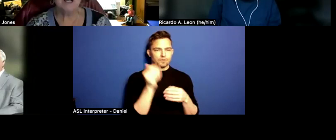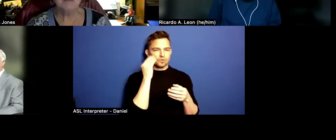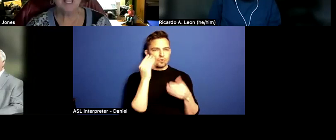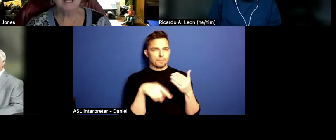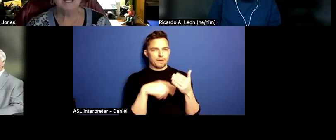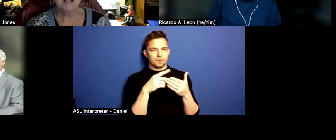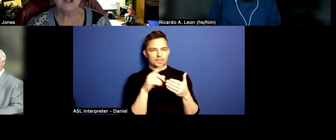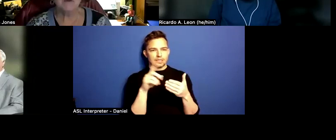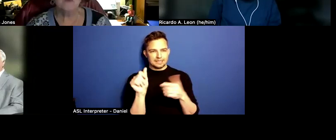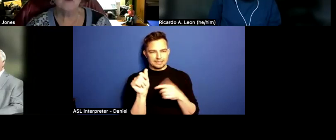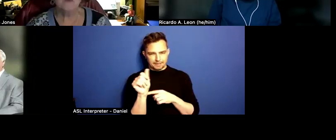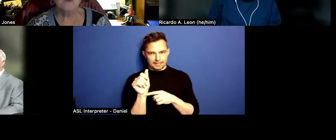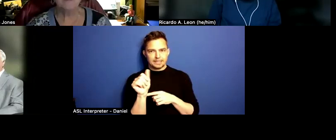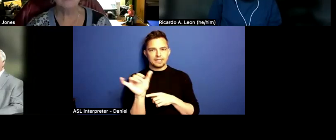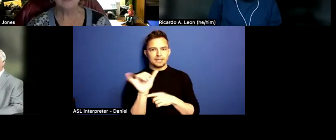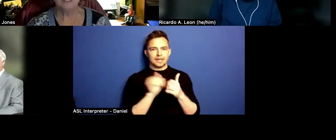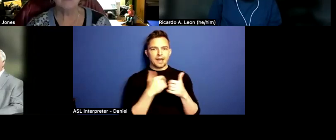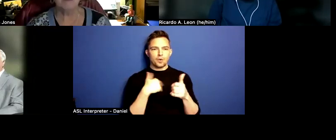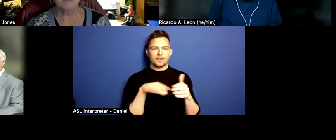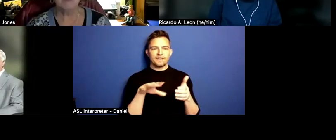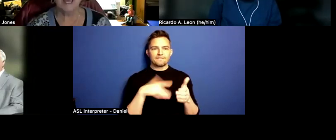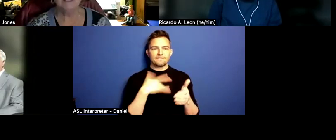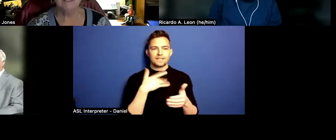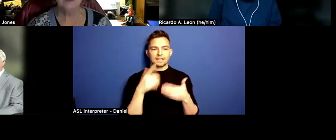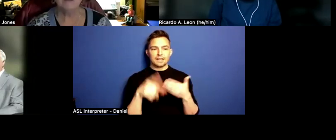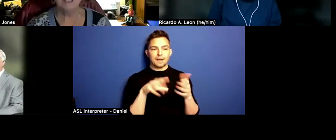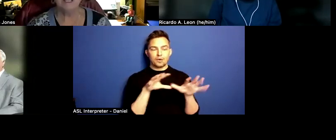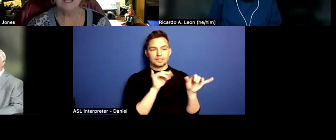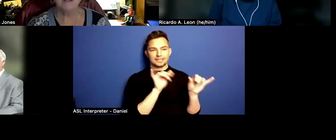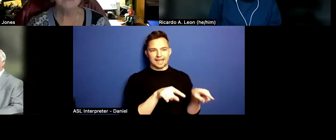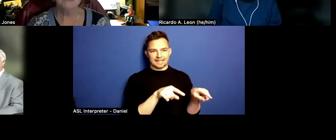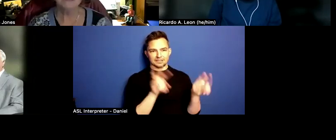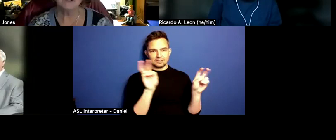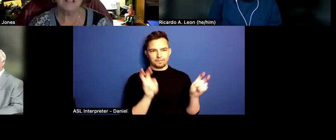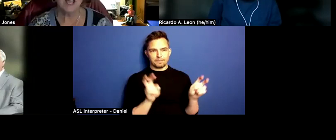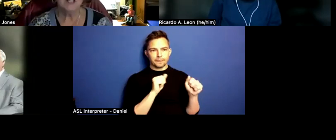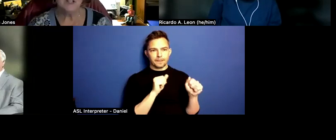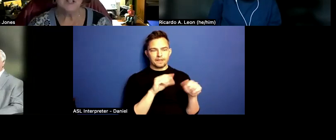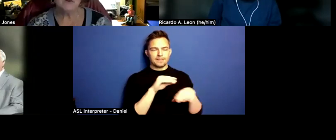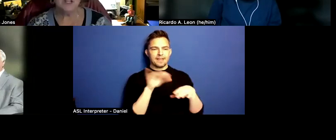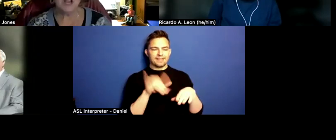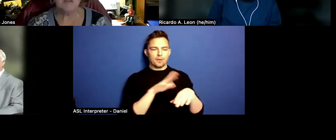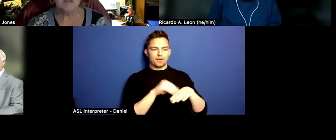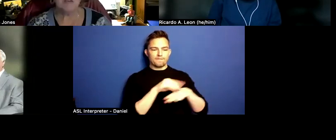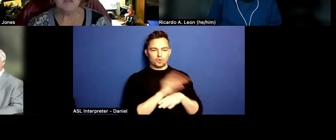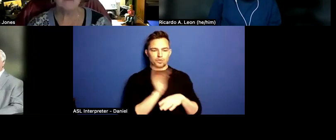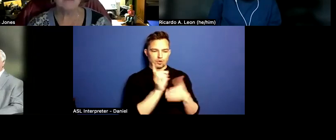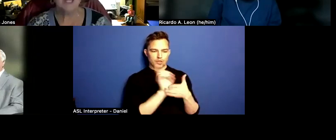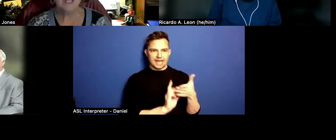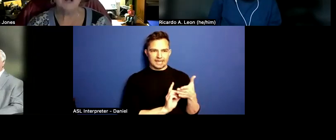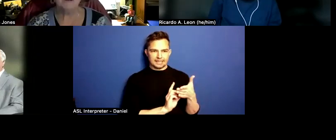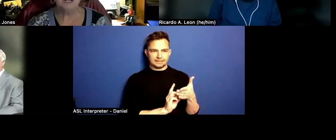disability, and how we feel about that, as it influences our design. So are we